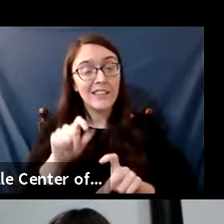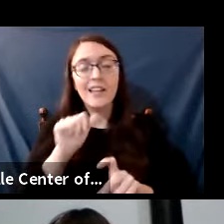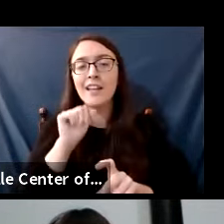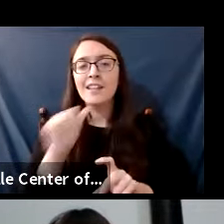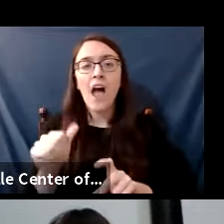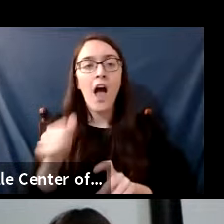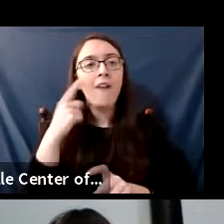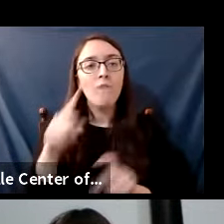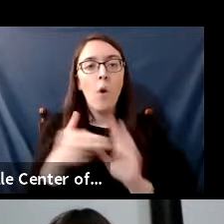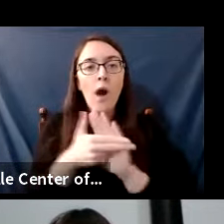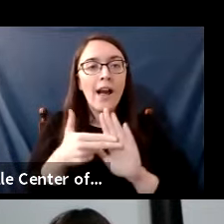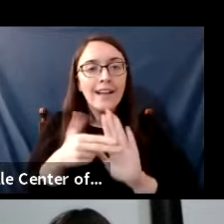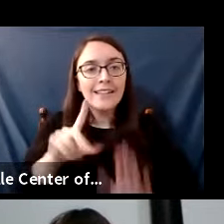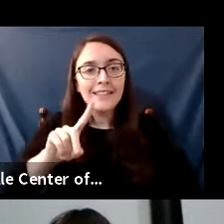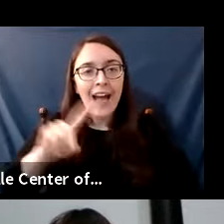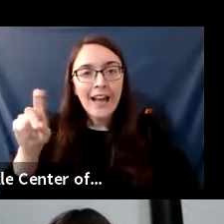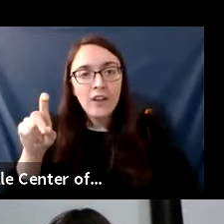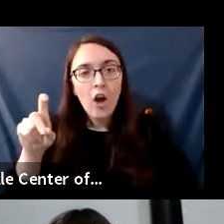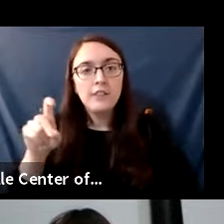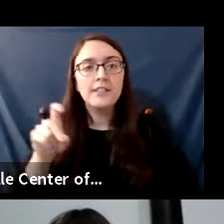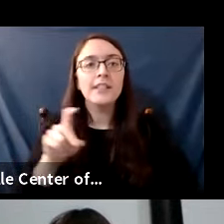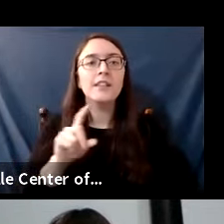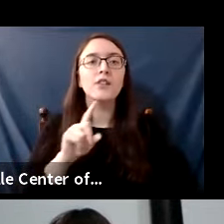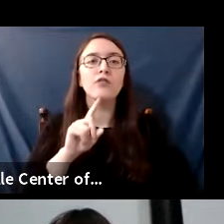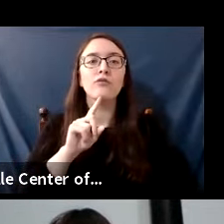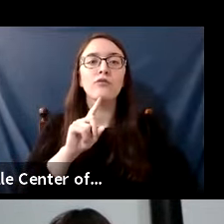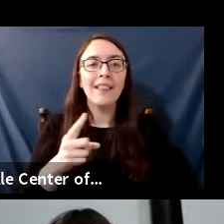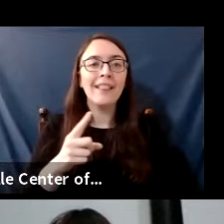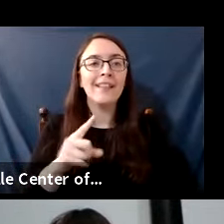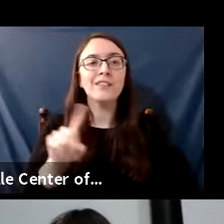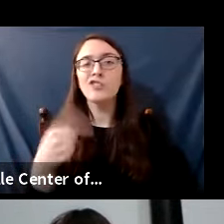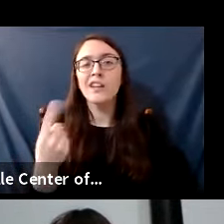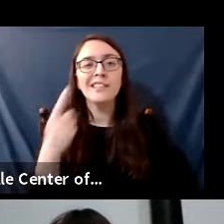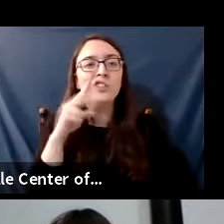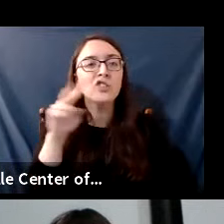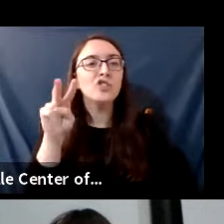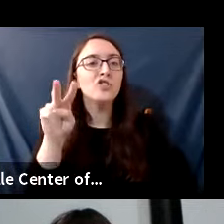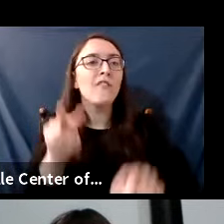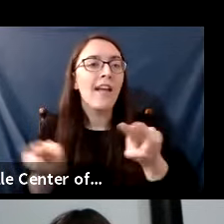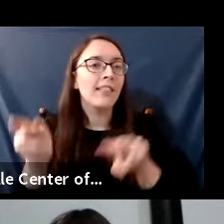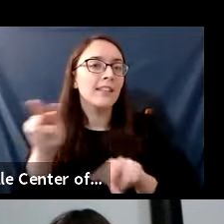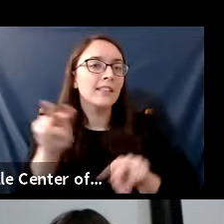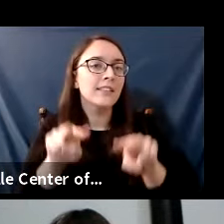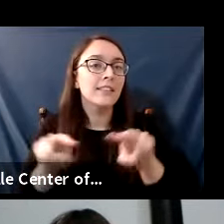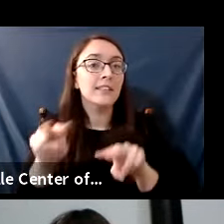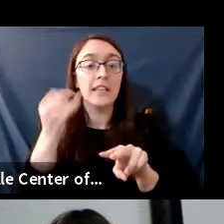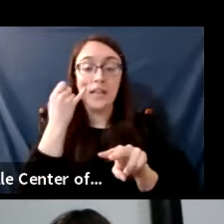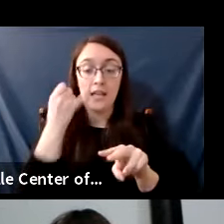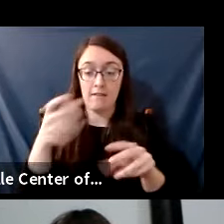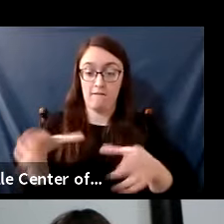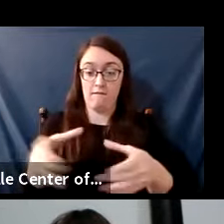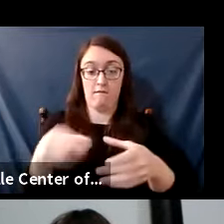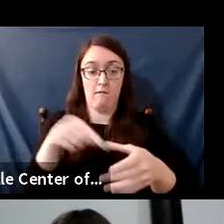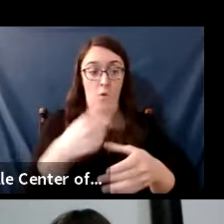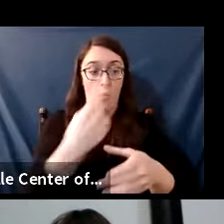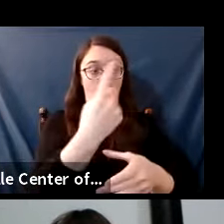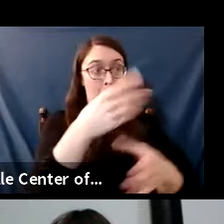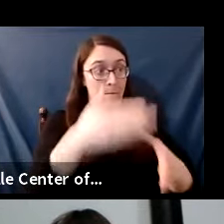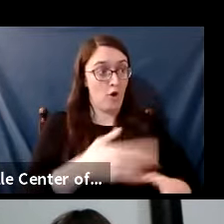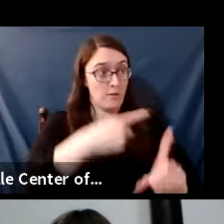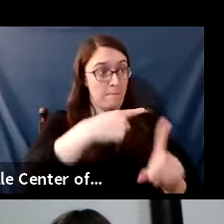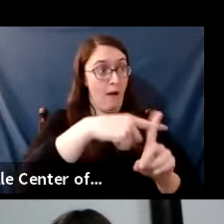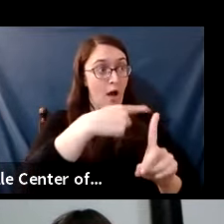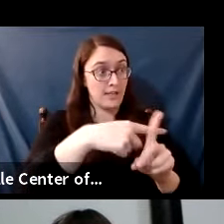diagnostic purposes, it's surveillance purposes. But if someone in a positive pool ultimately tests positive, then that does